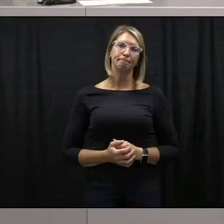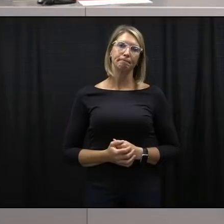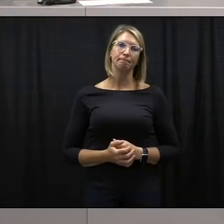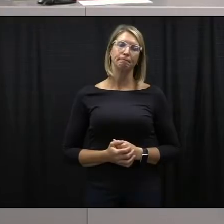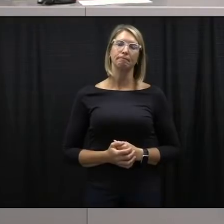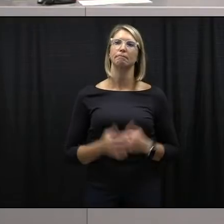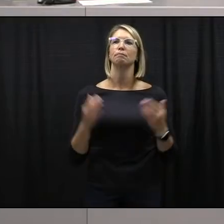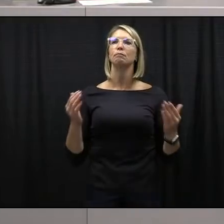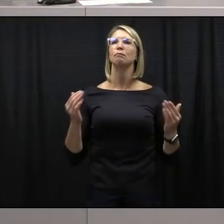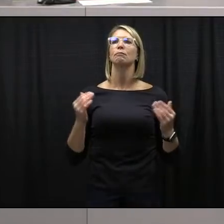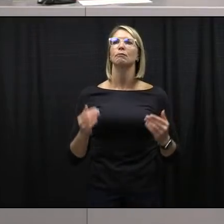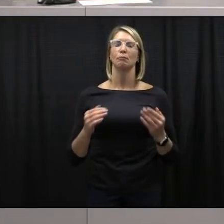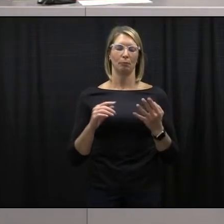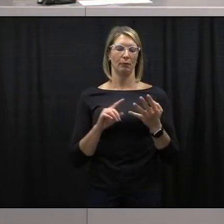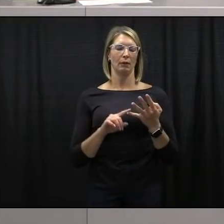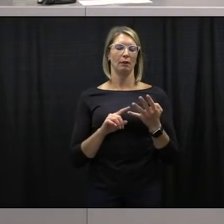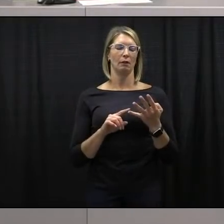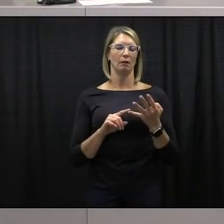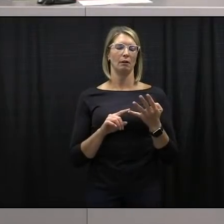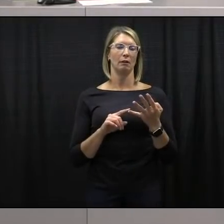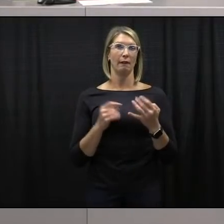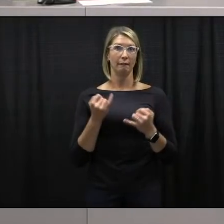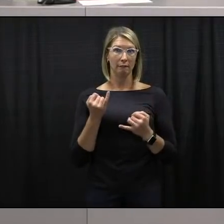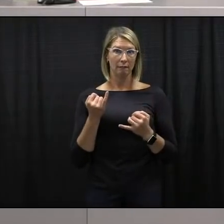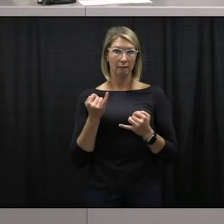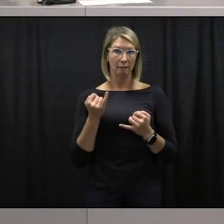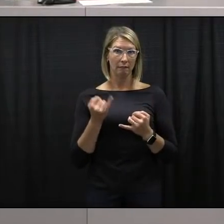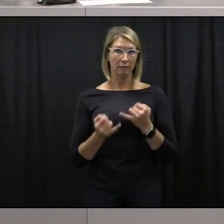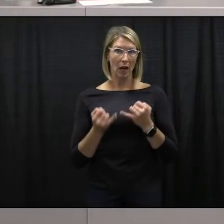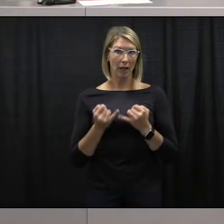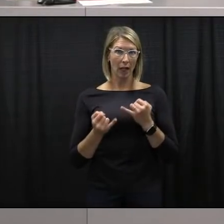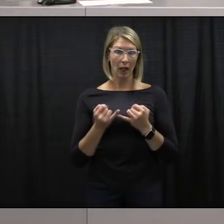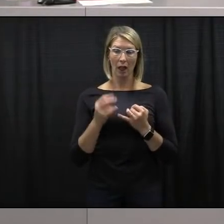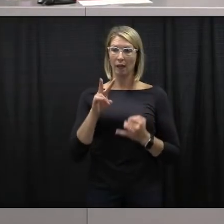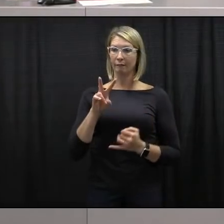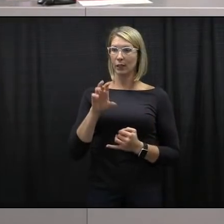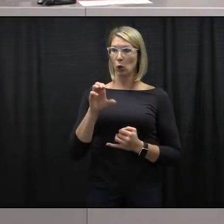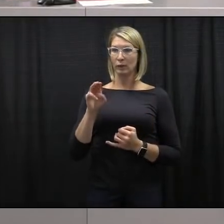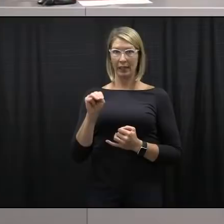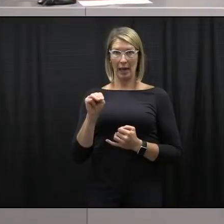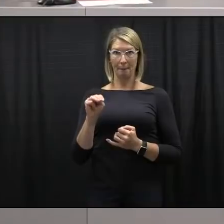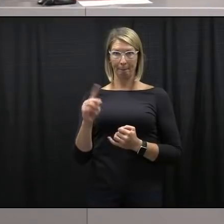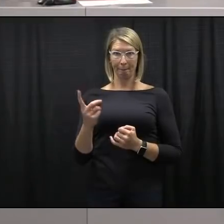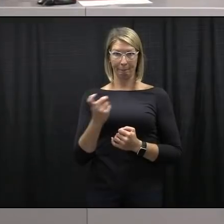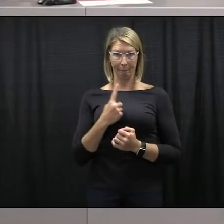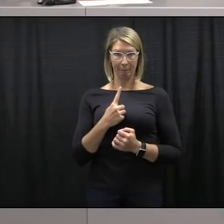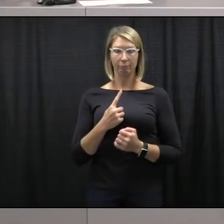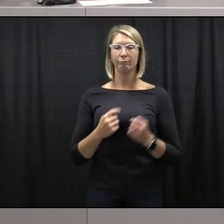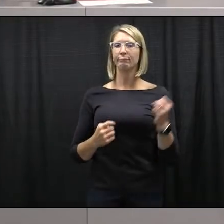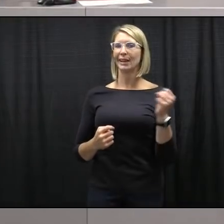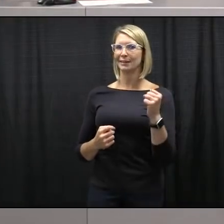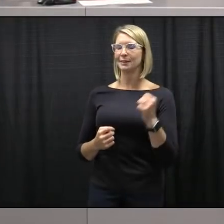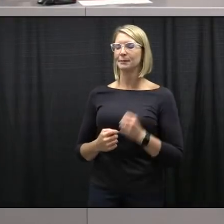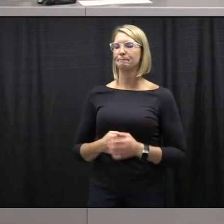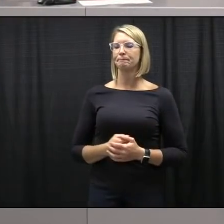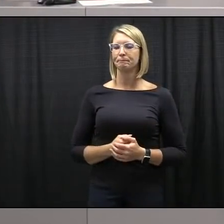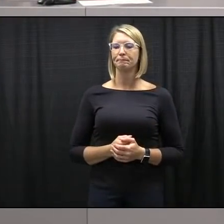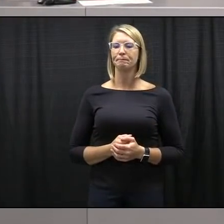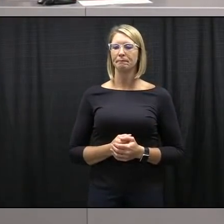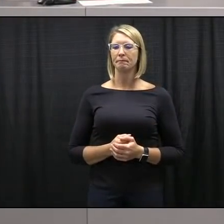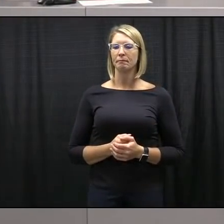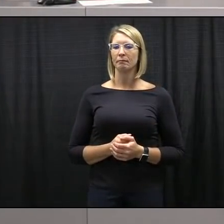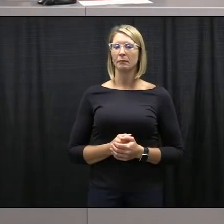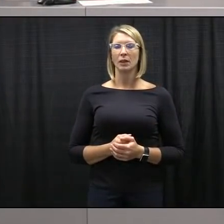Richard Duggan with VOCM. Do you have a final question? Yes, thank you. Of the clusters that are